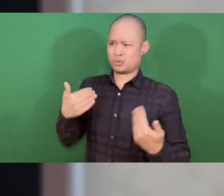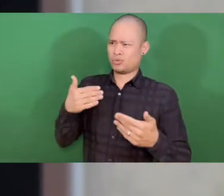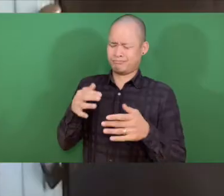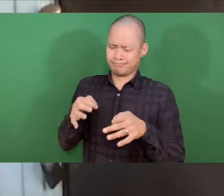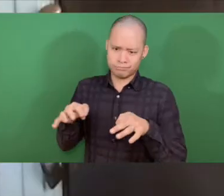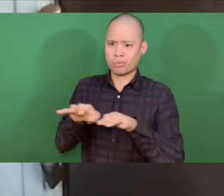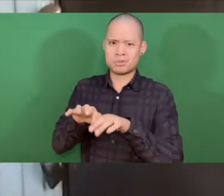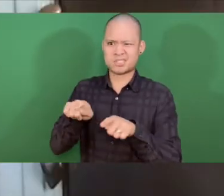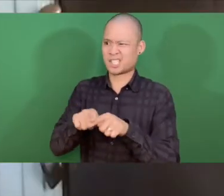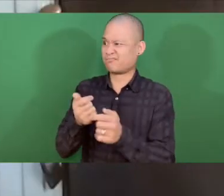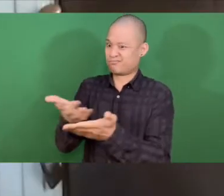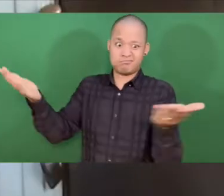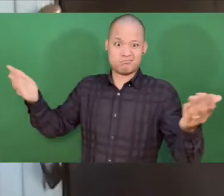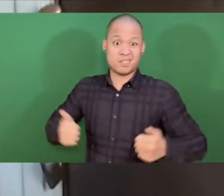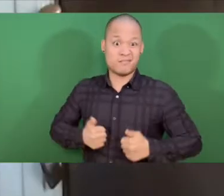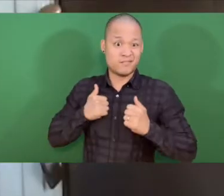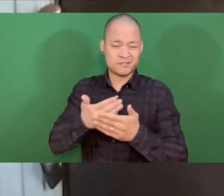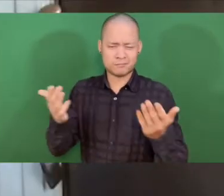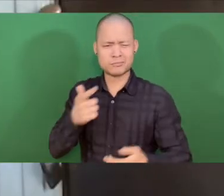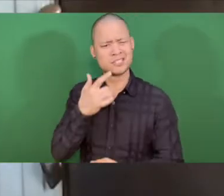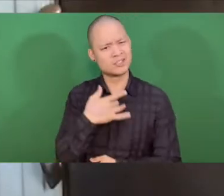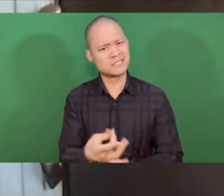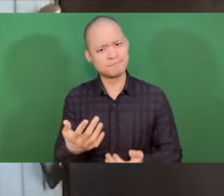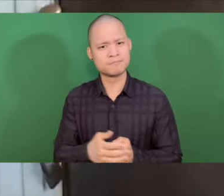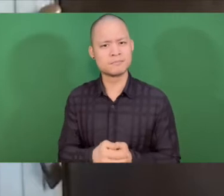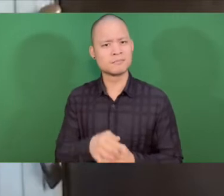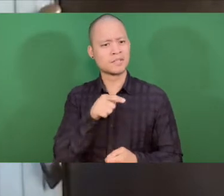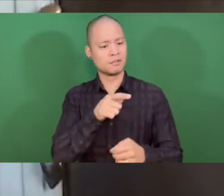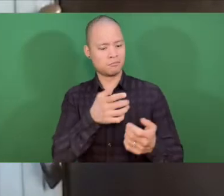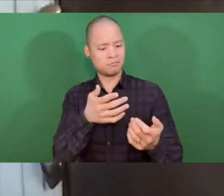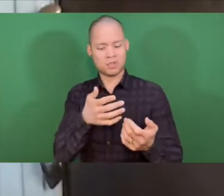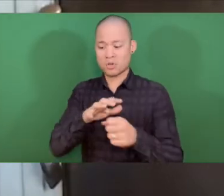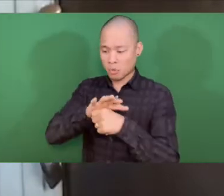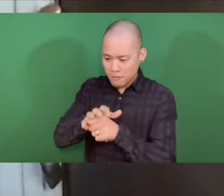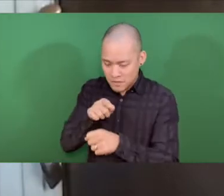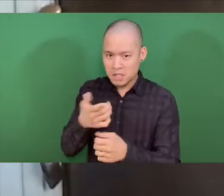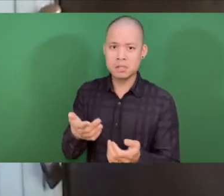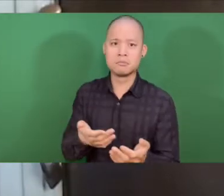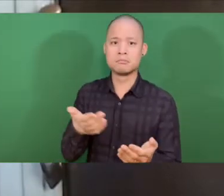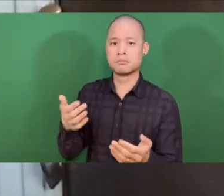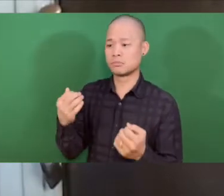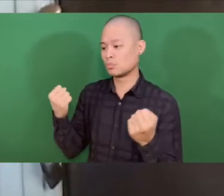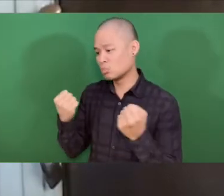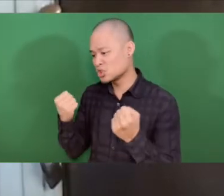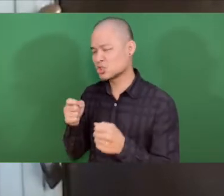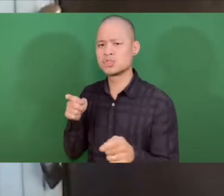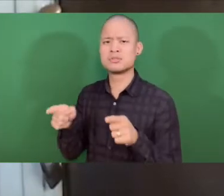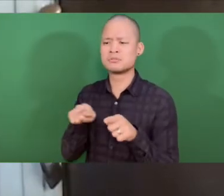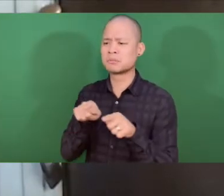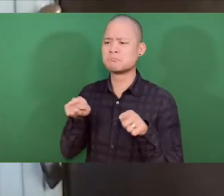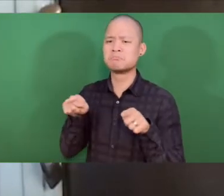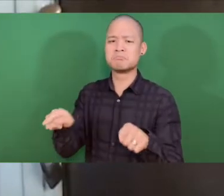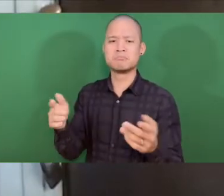anything. It's interesting with COVID because, like winter, it's not a permanent